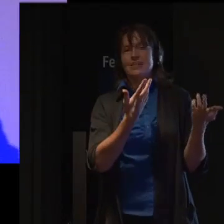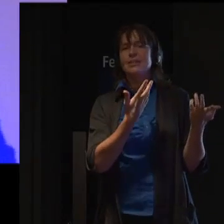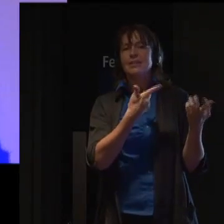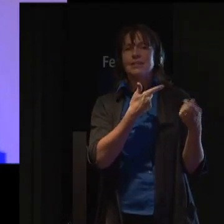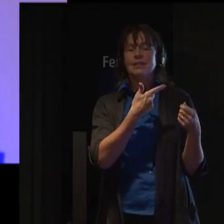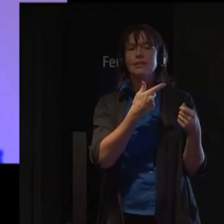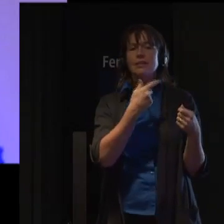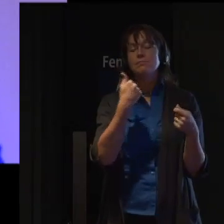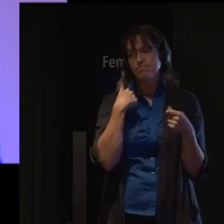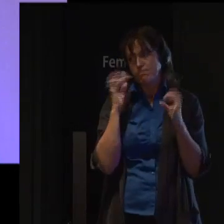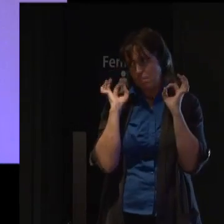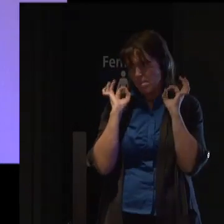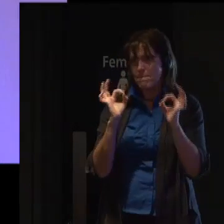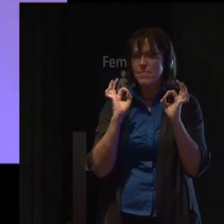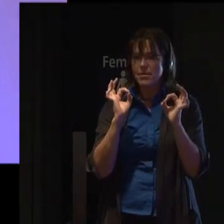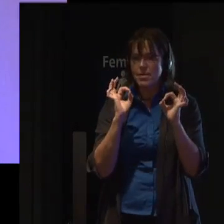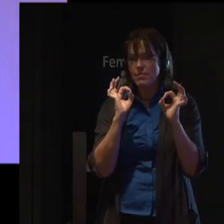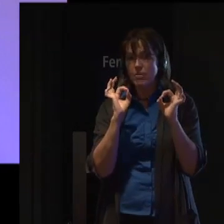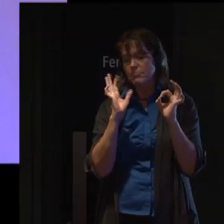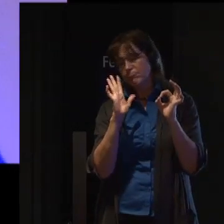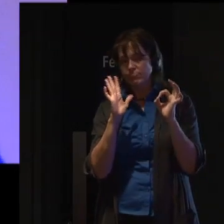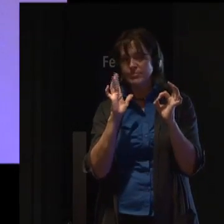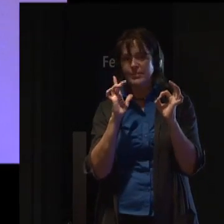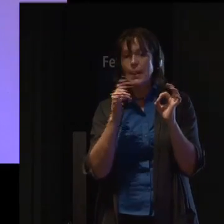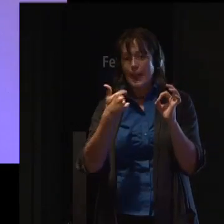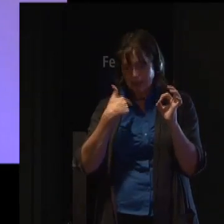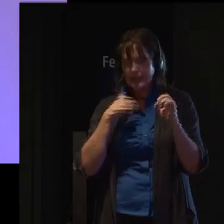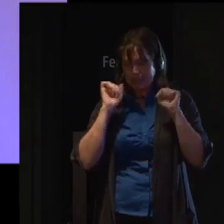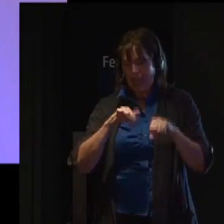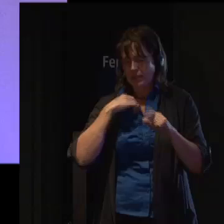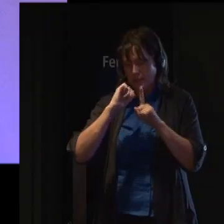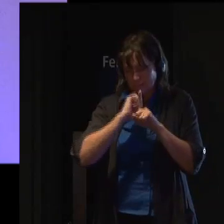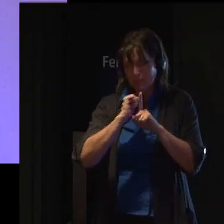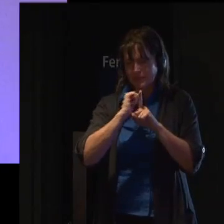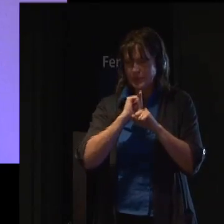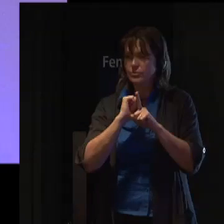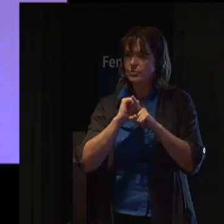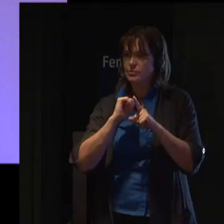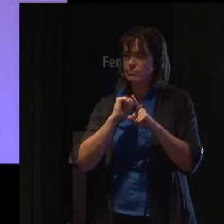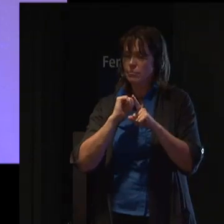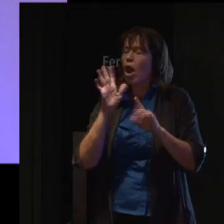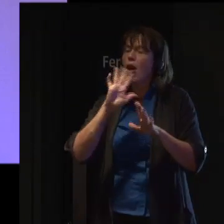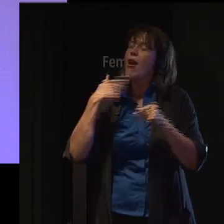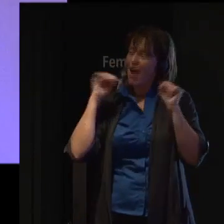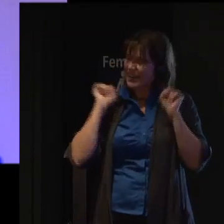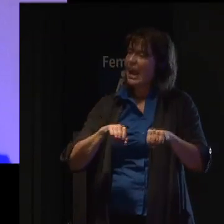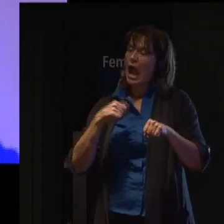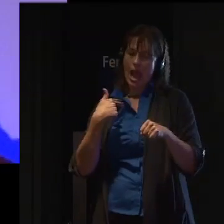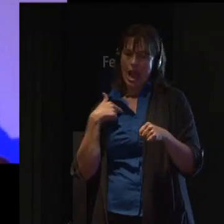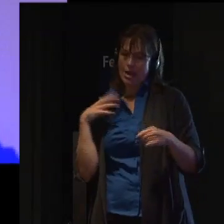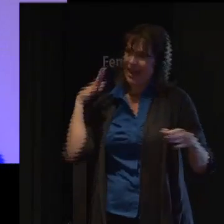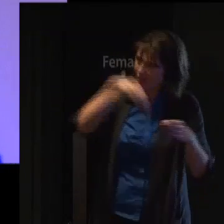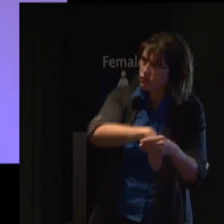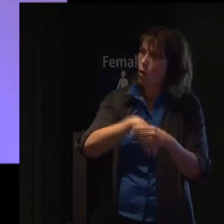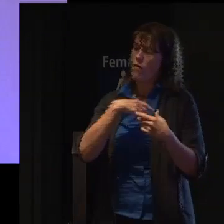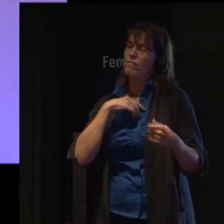very perfect thing is I can practice sports actively. We have a lot of